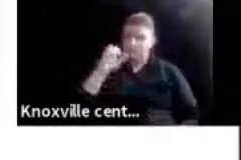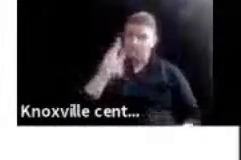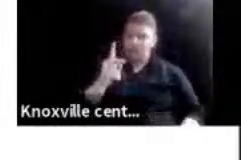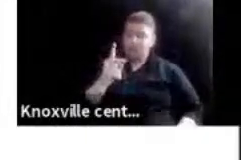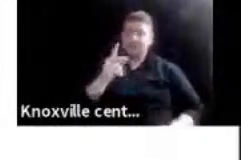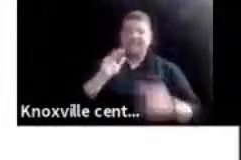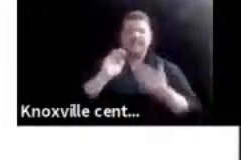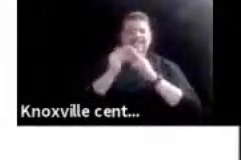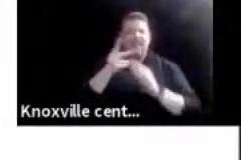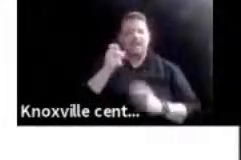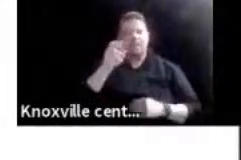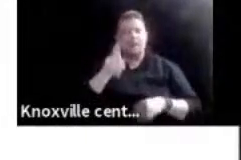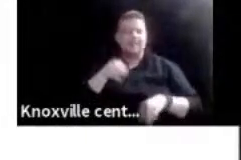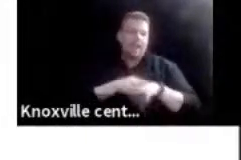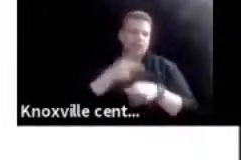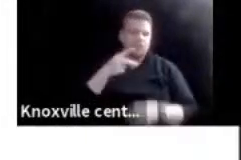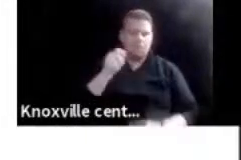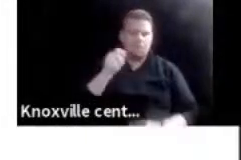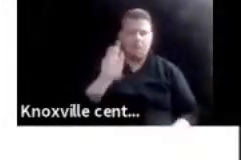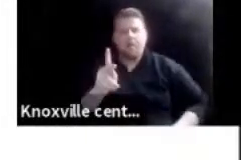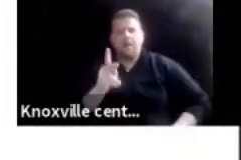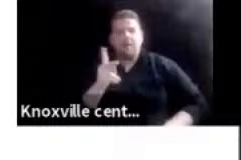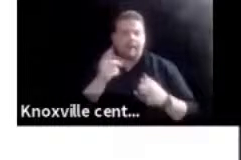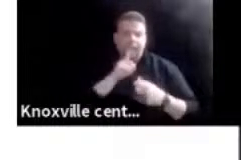city parks, national parks, just about any